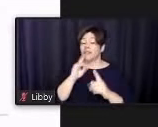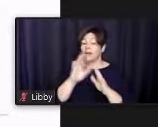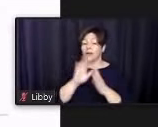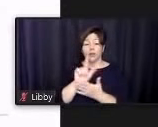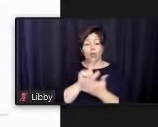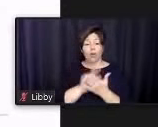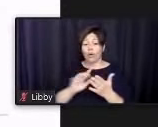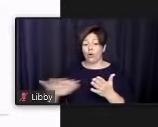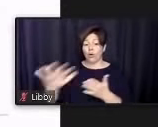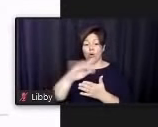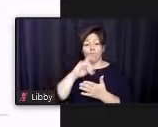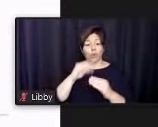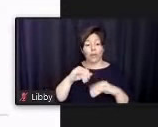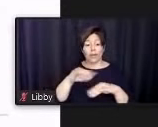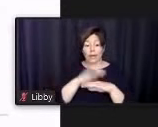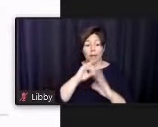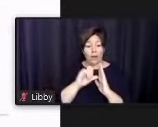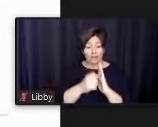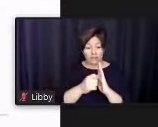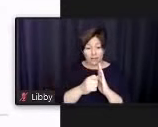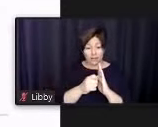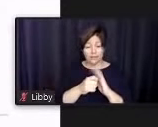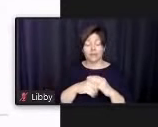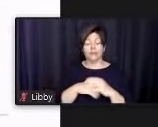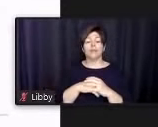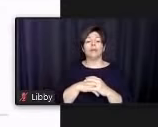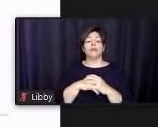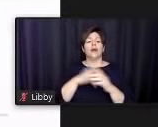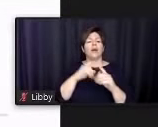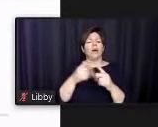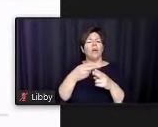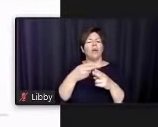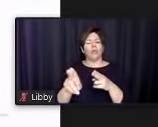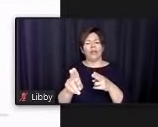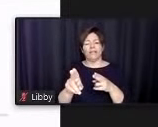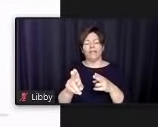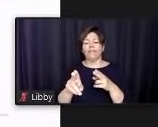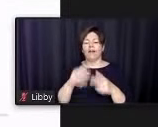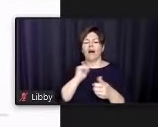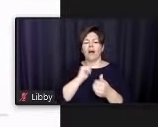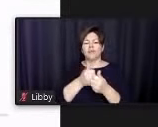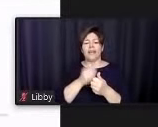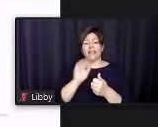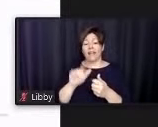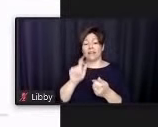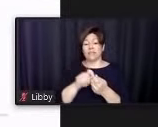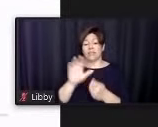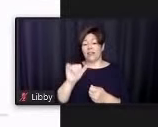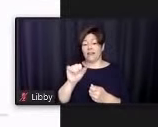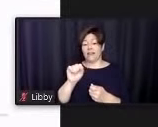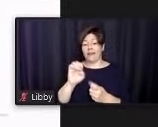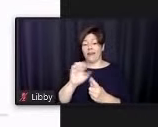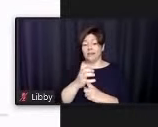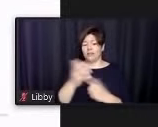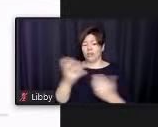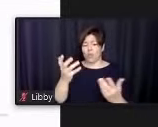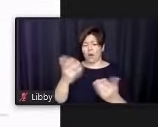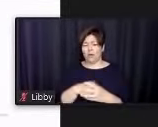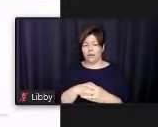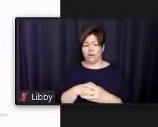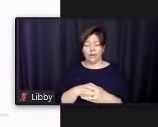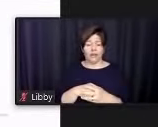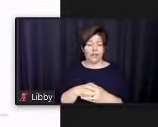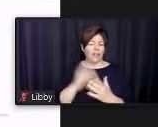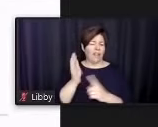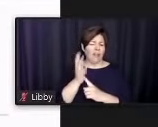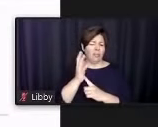to emphasize that as a part of this. But I'm just going to give you a brief kind of update on what that case was. It's just like a 5-minute version, and